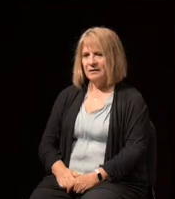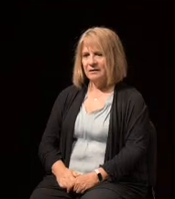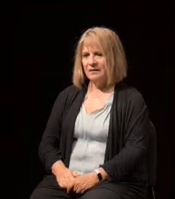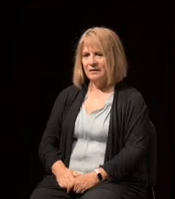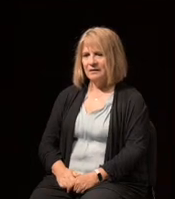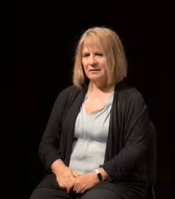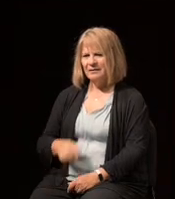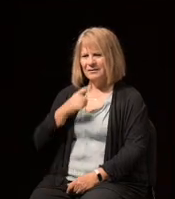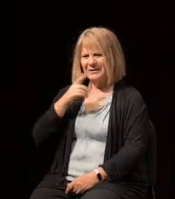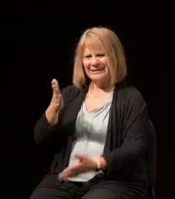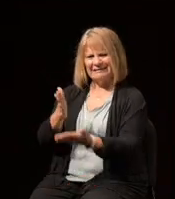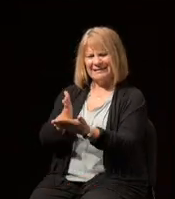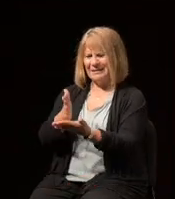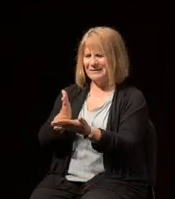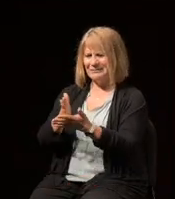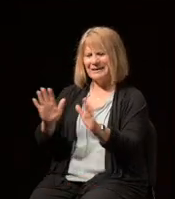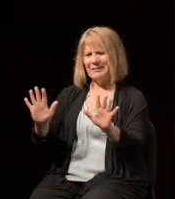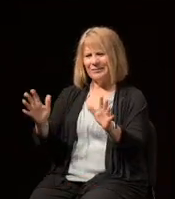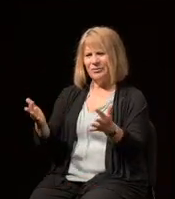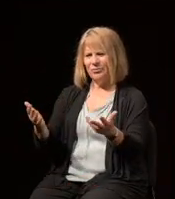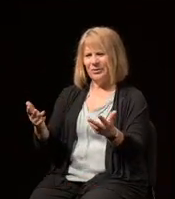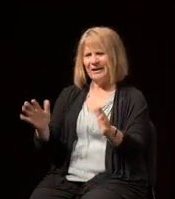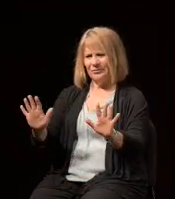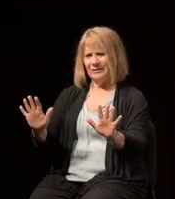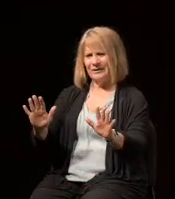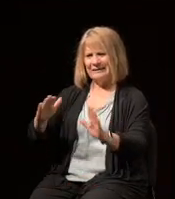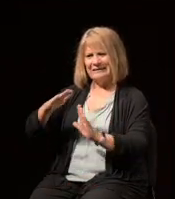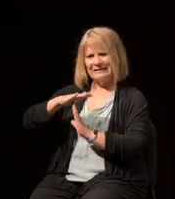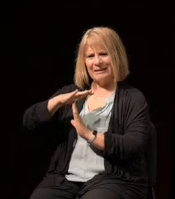So I said, stop, wait a minute, time out.